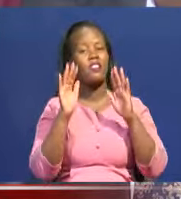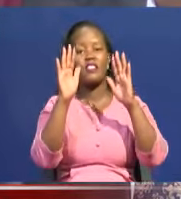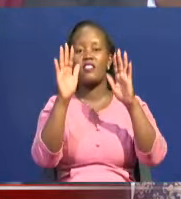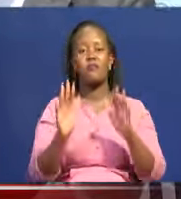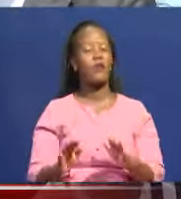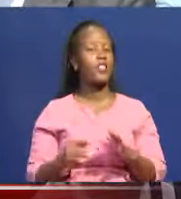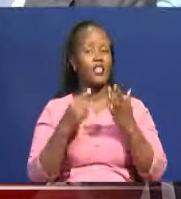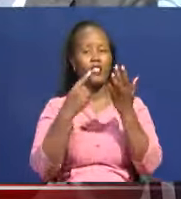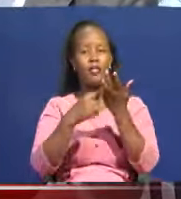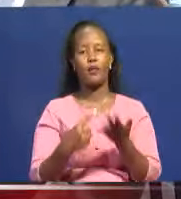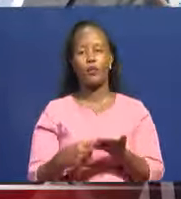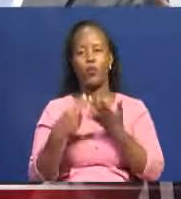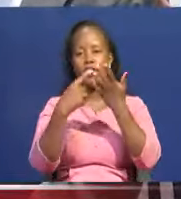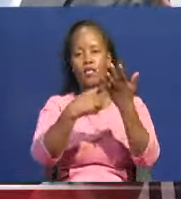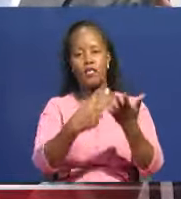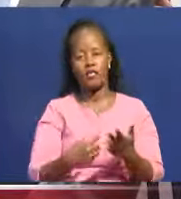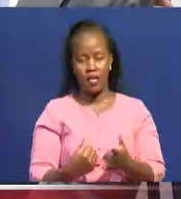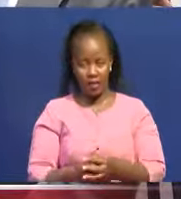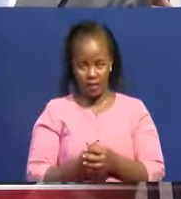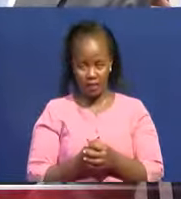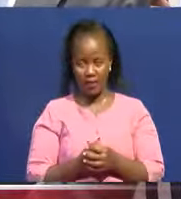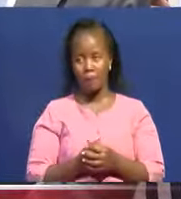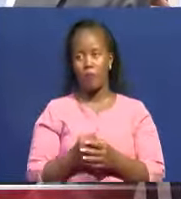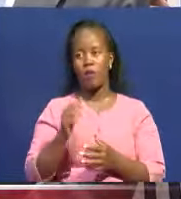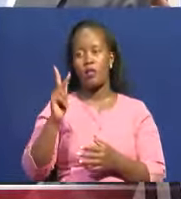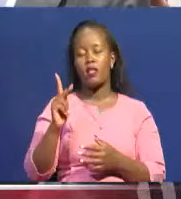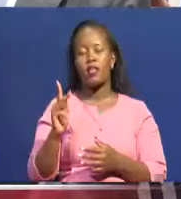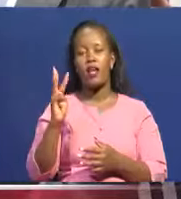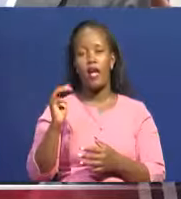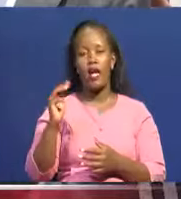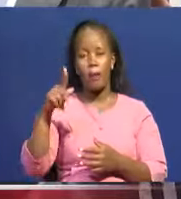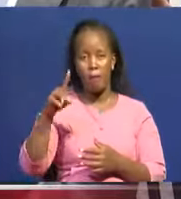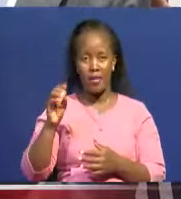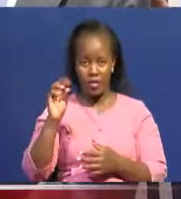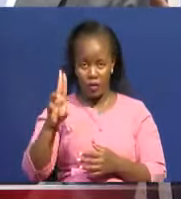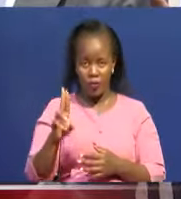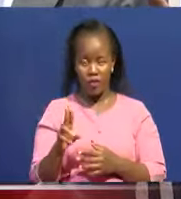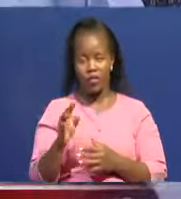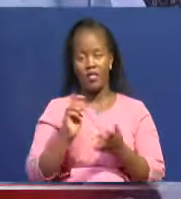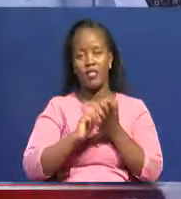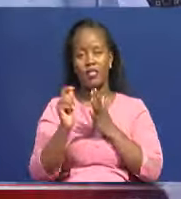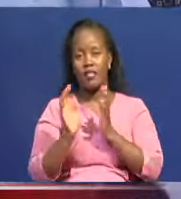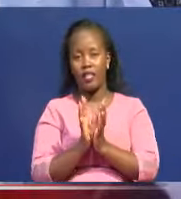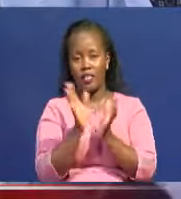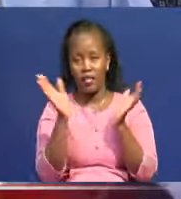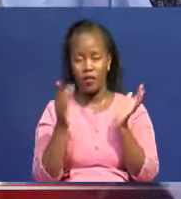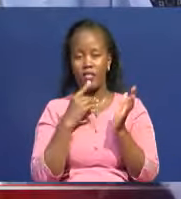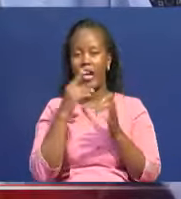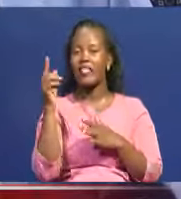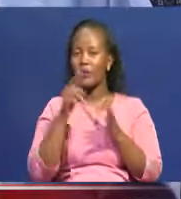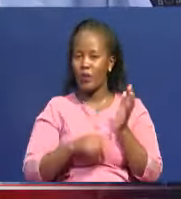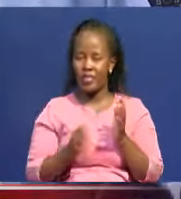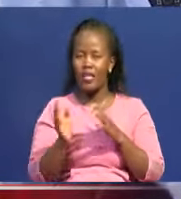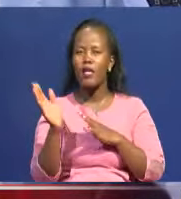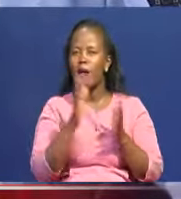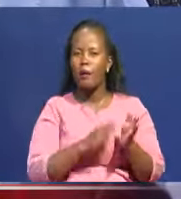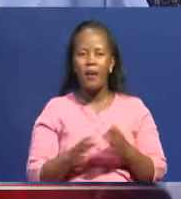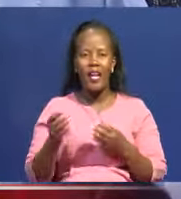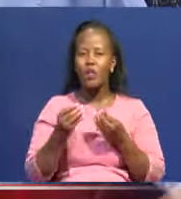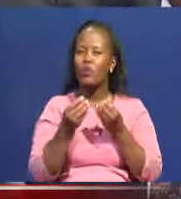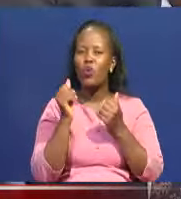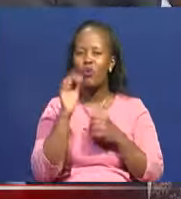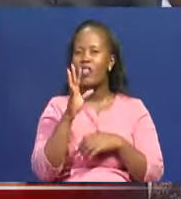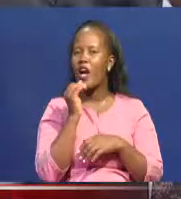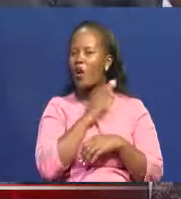was discussed. Naibu katibu wa chama cha KMPDU Miskela Dennis alisema juhudi za kusuluhisha swala hilo zilikosa kuzalisha